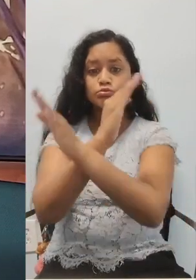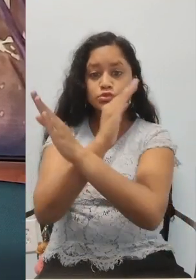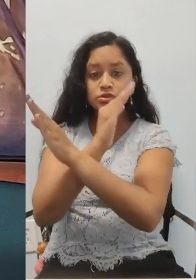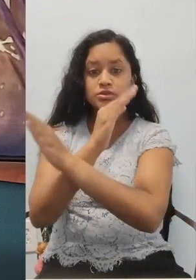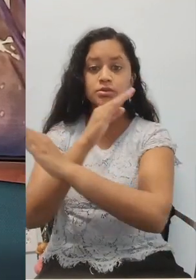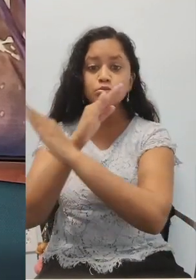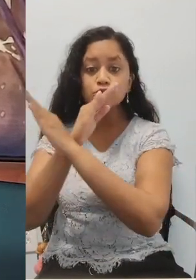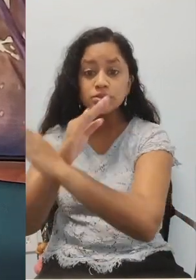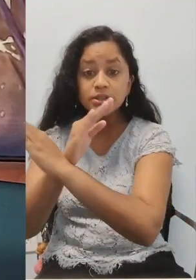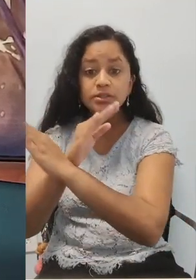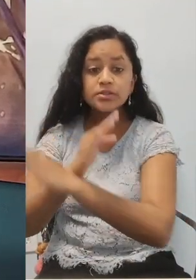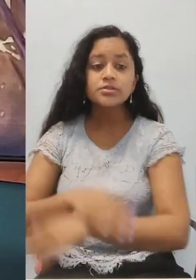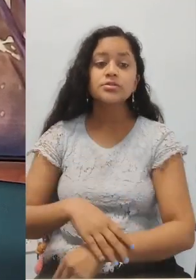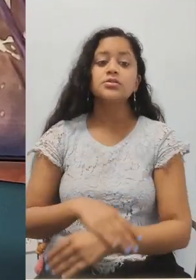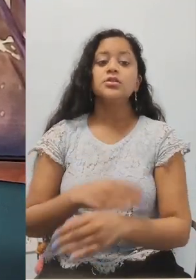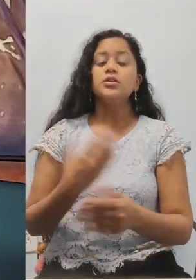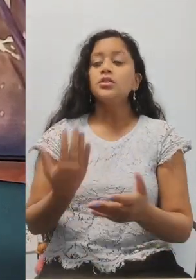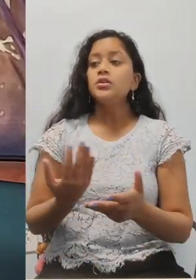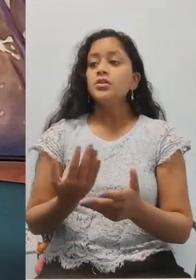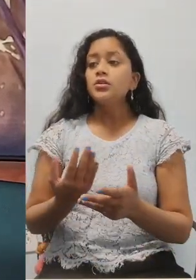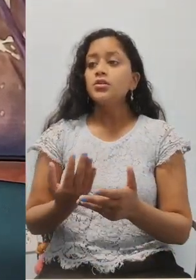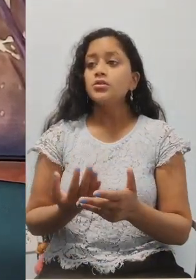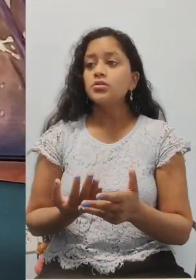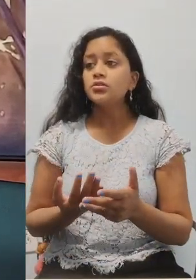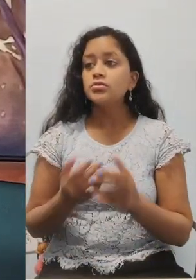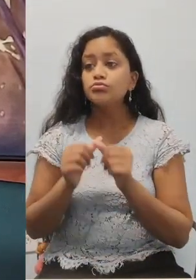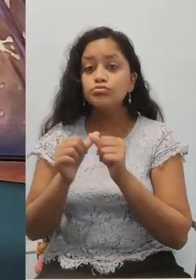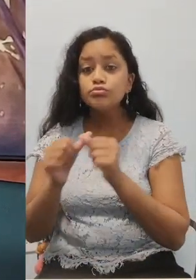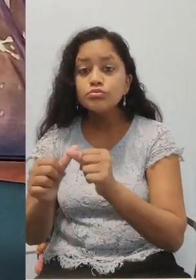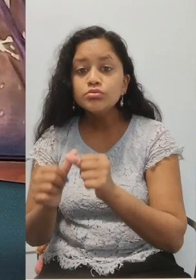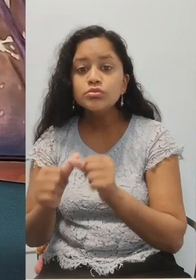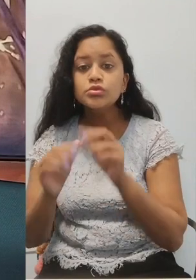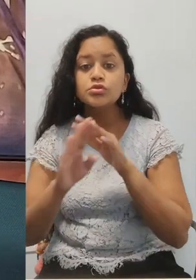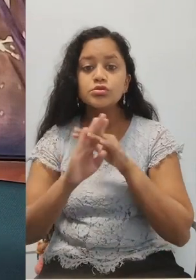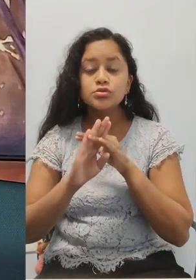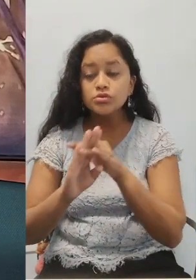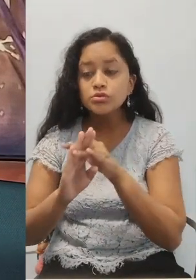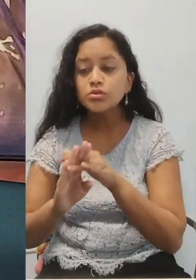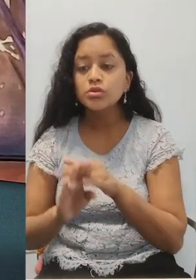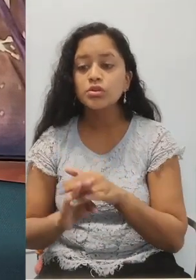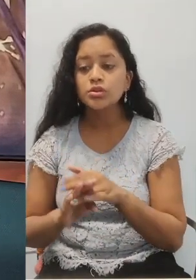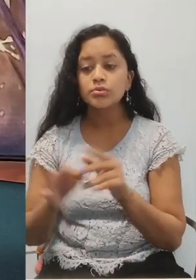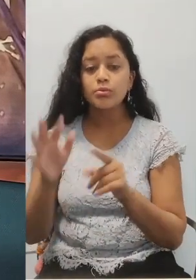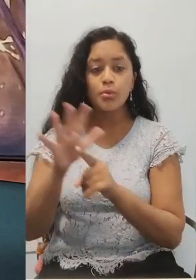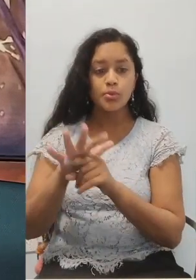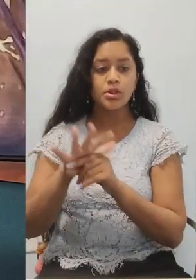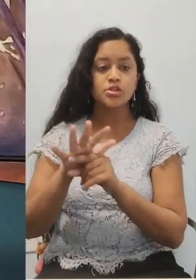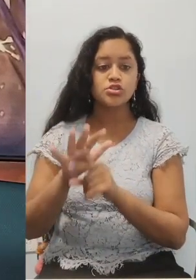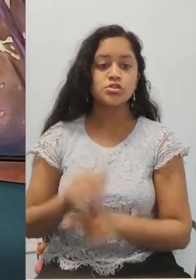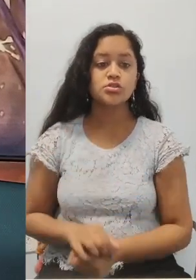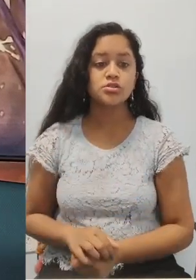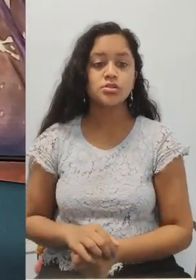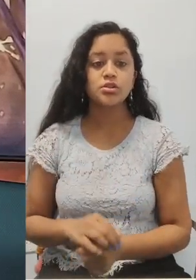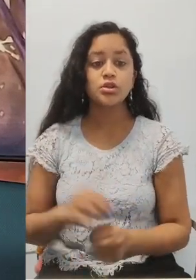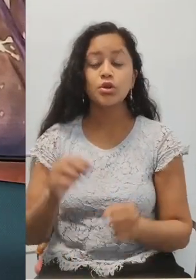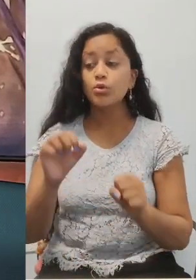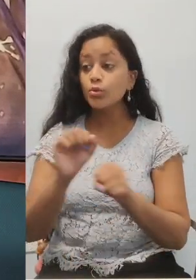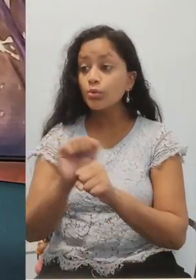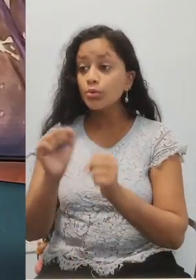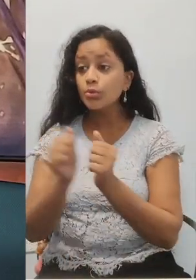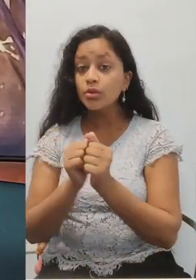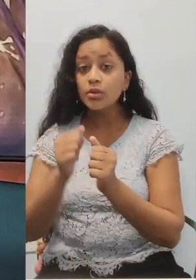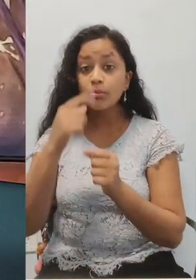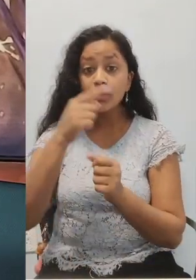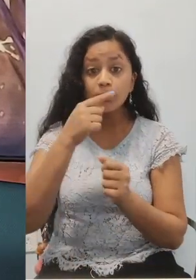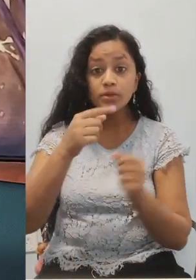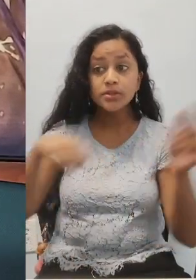behave and the numbers, and then also we need to work with the public because everyone has to be on the same page so we can conserve